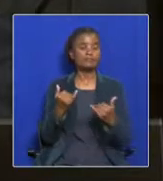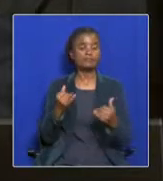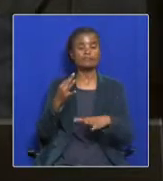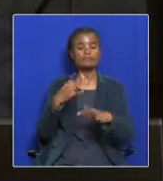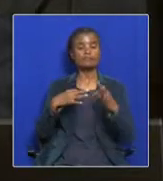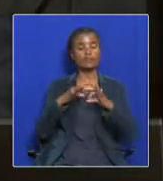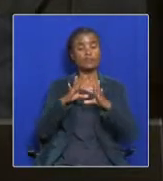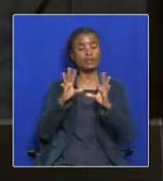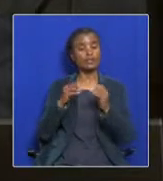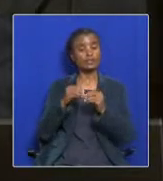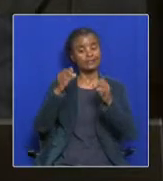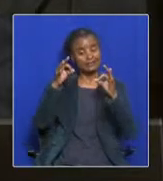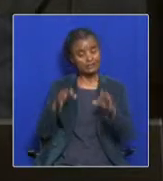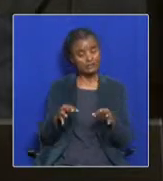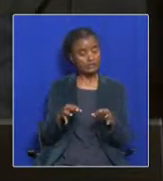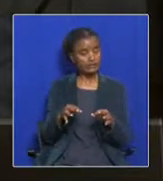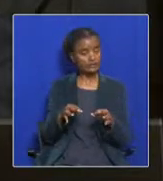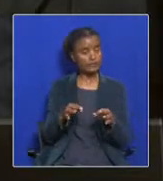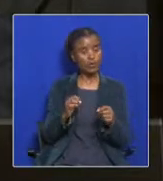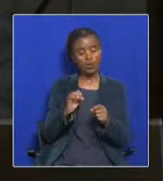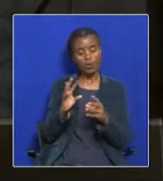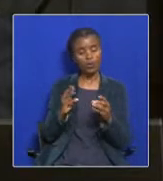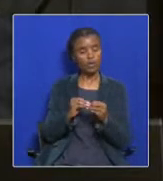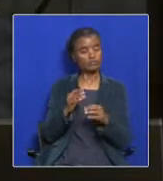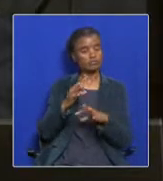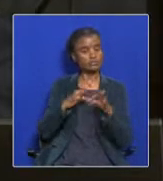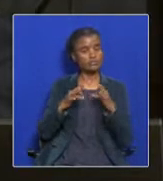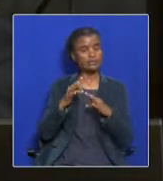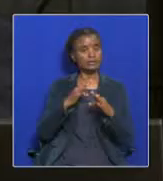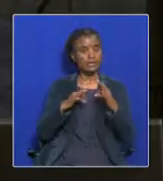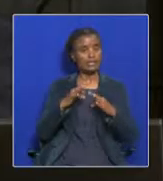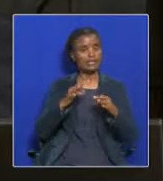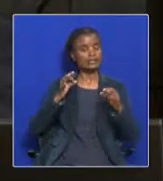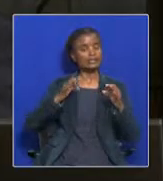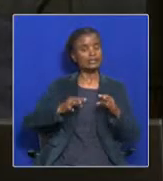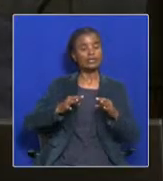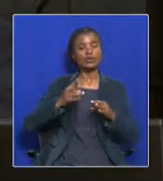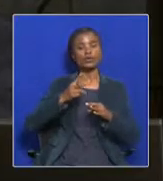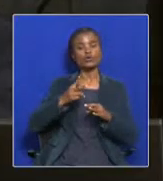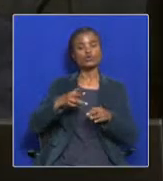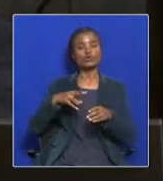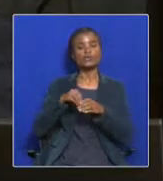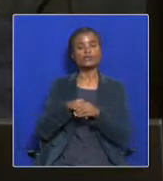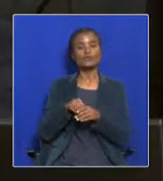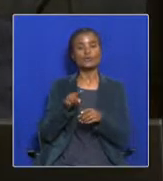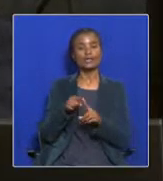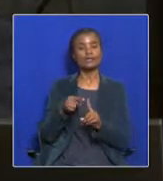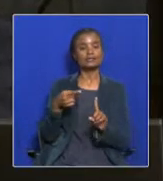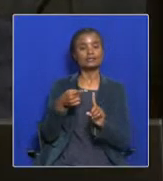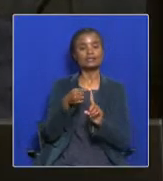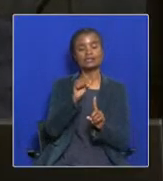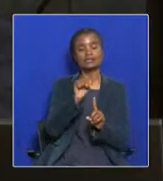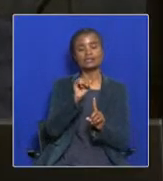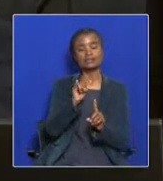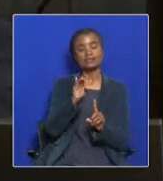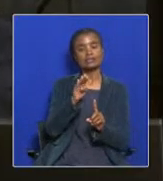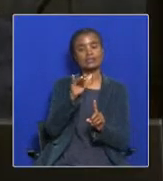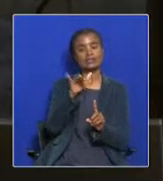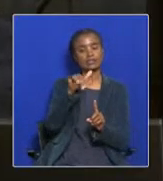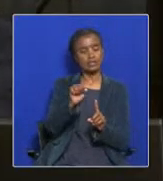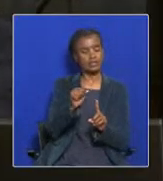satisfactorily explain your decisions, including why Sibiya, who has nothing to do with the kind of work